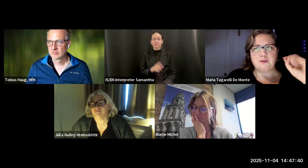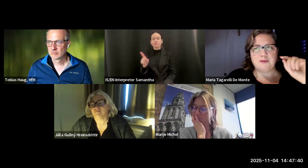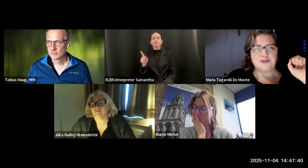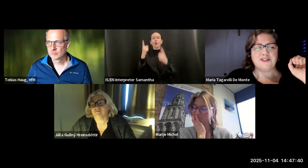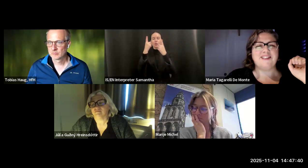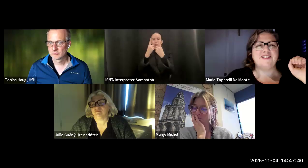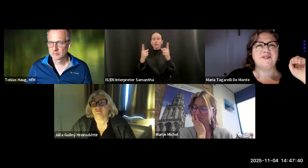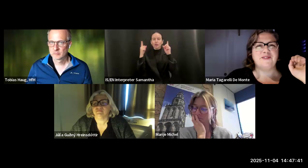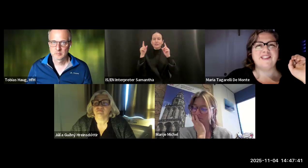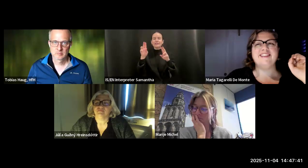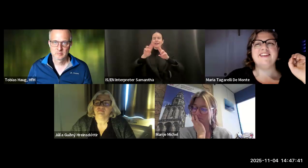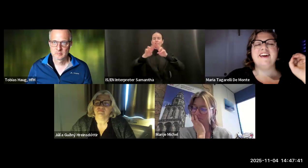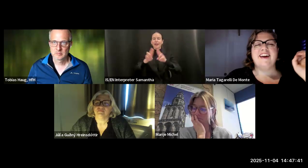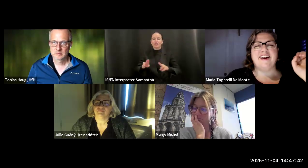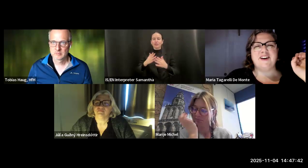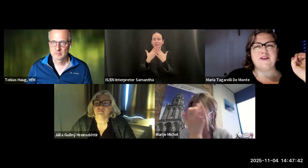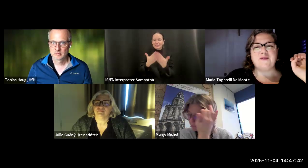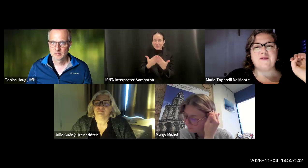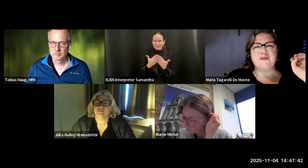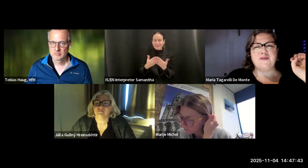in Rome. There's also an English equivalent.